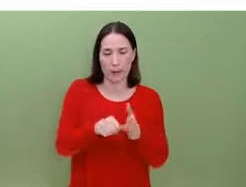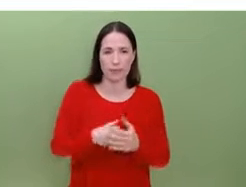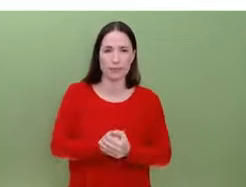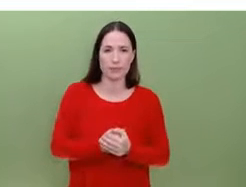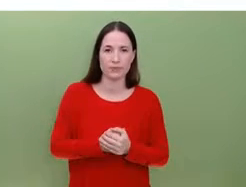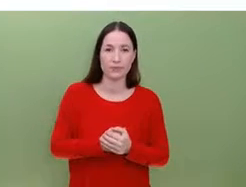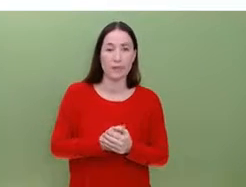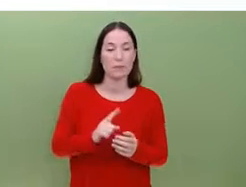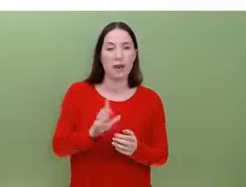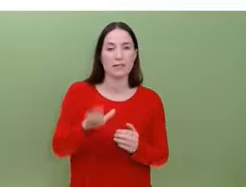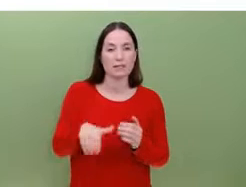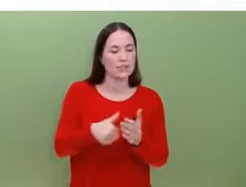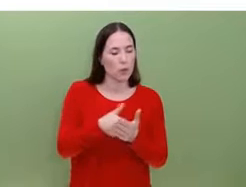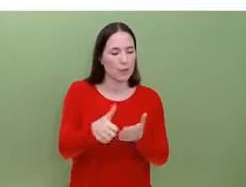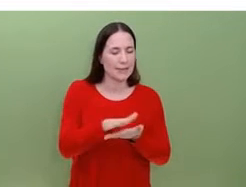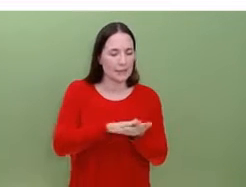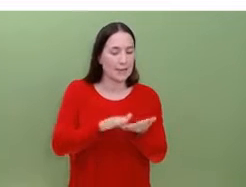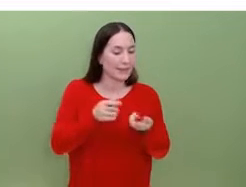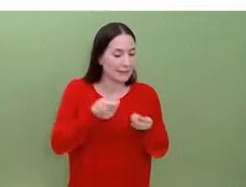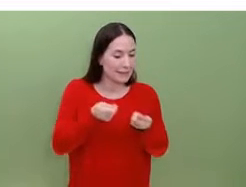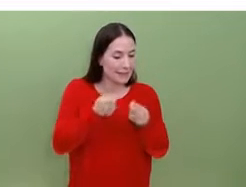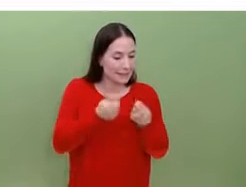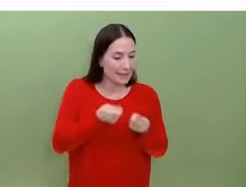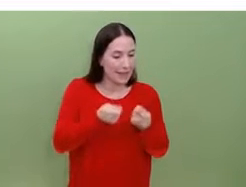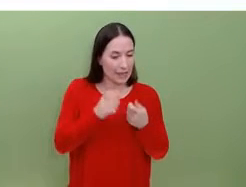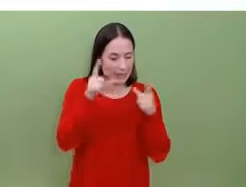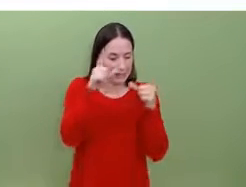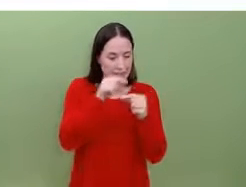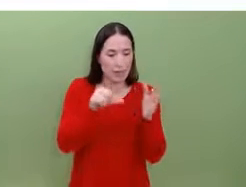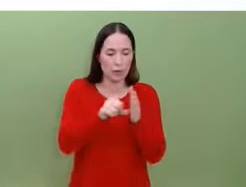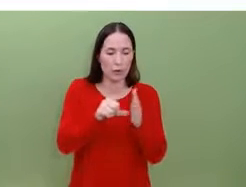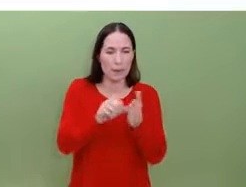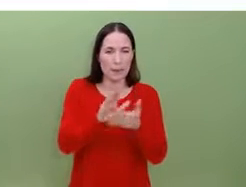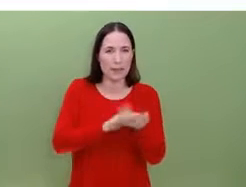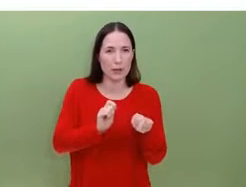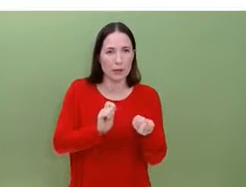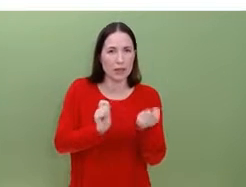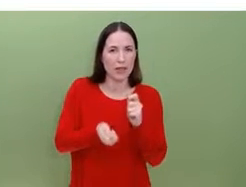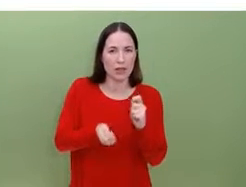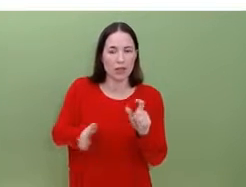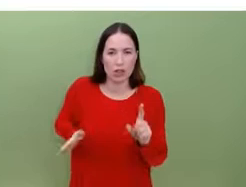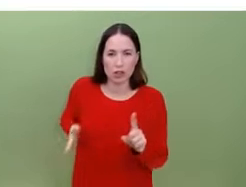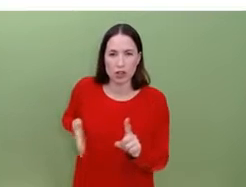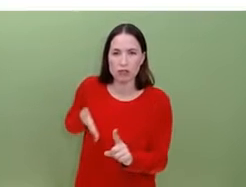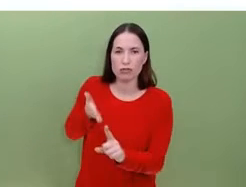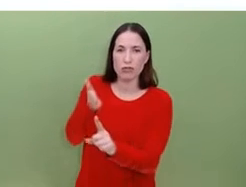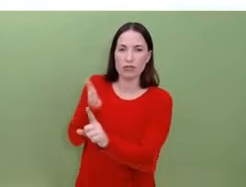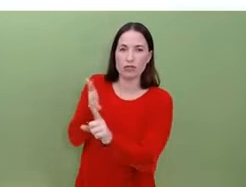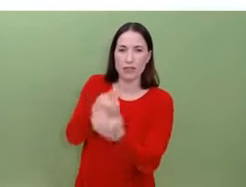by dealing with the sleep problems, you will actually change the trajectory of the individuals and